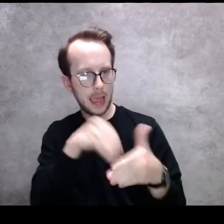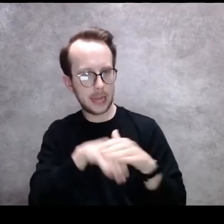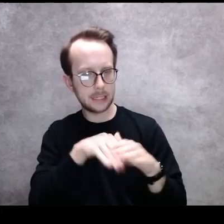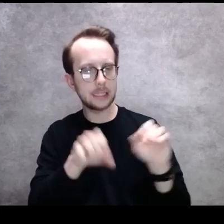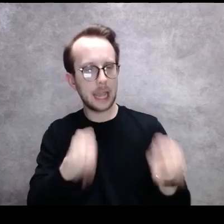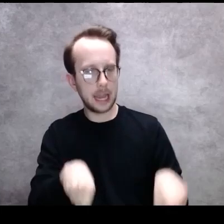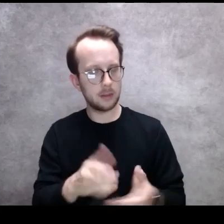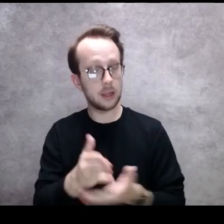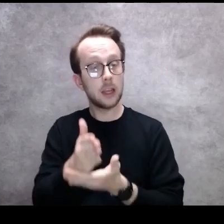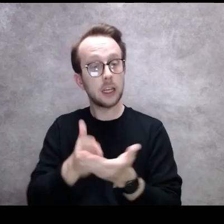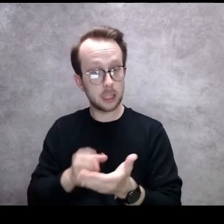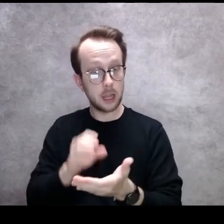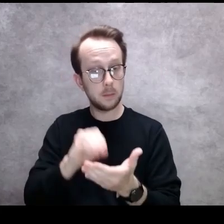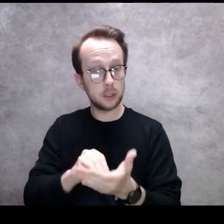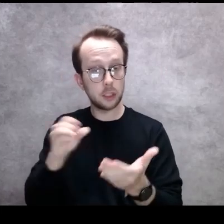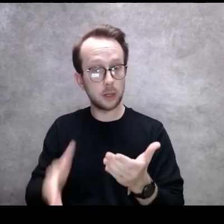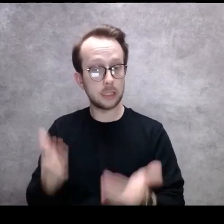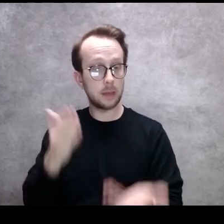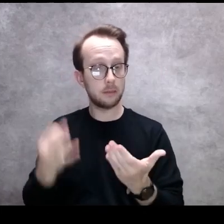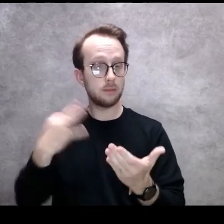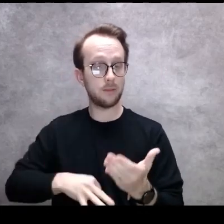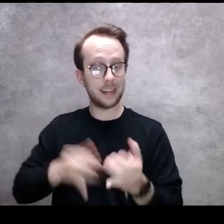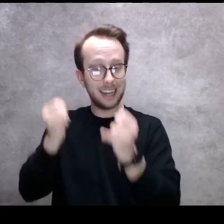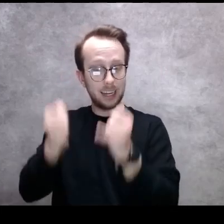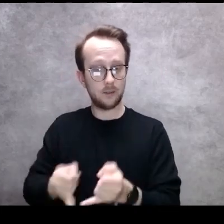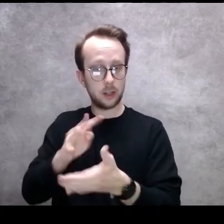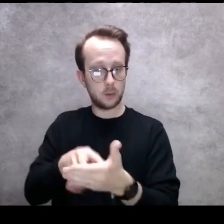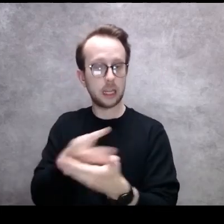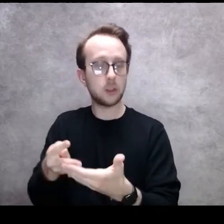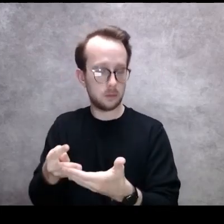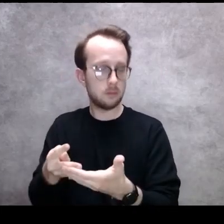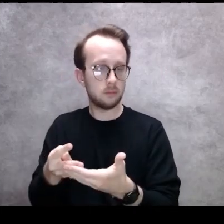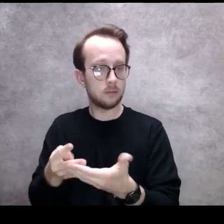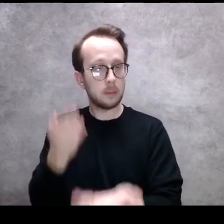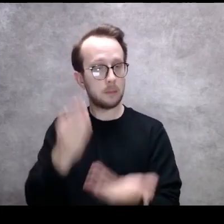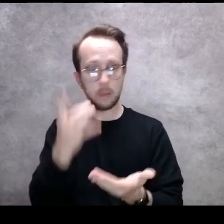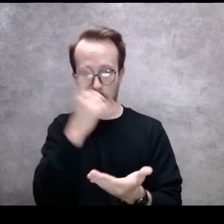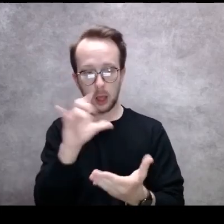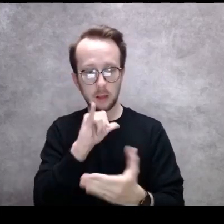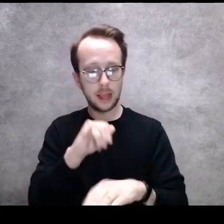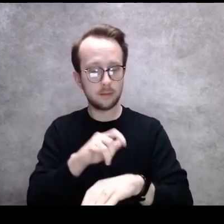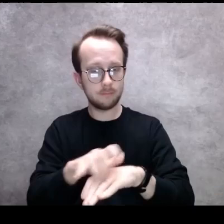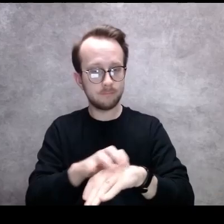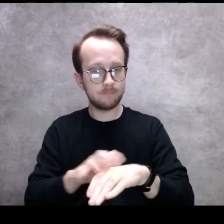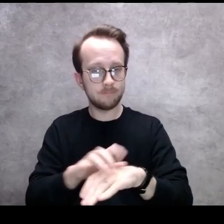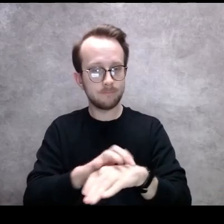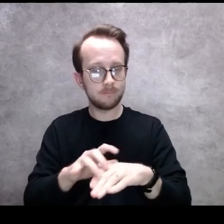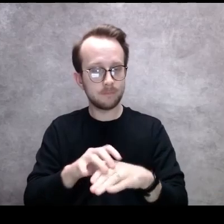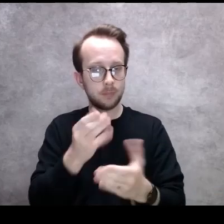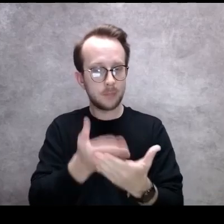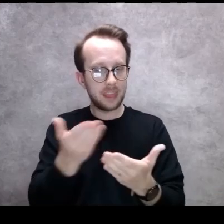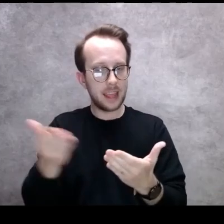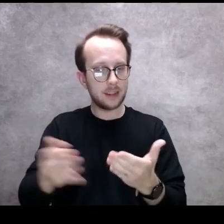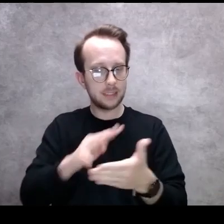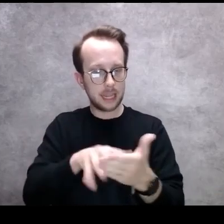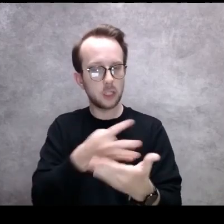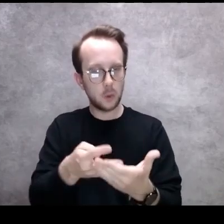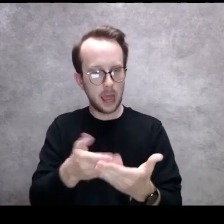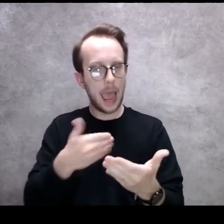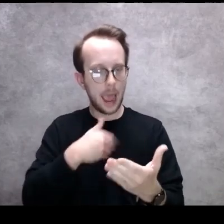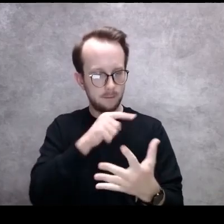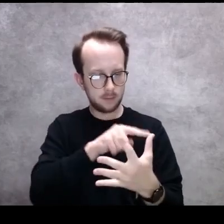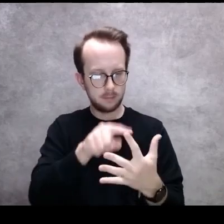support of an individualized schedule. This may look like a tactile object schedule that provides an object that represents